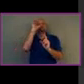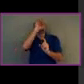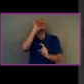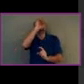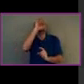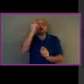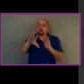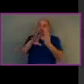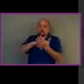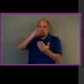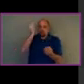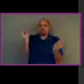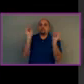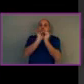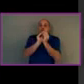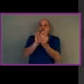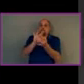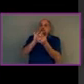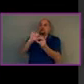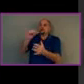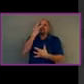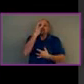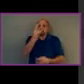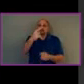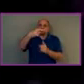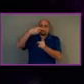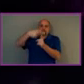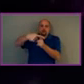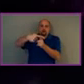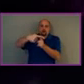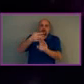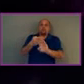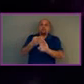learn more about these interesting targets before we get there.